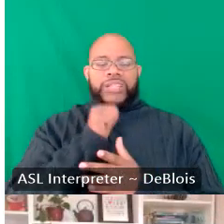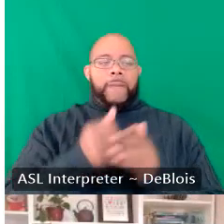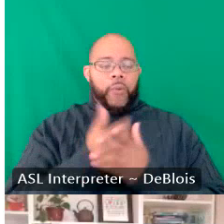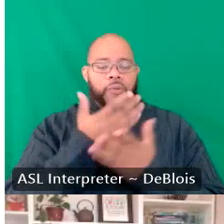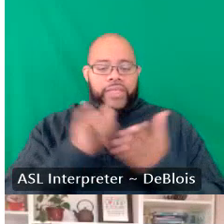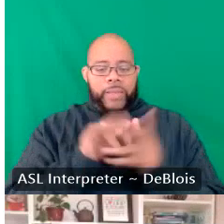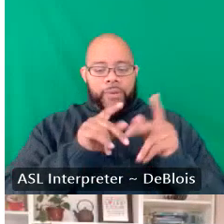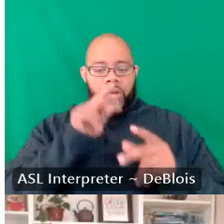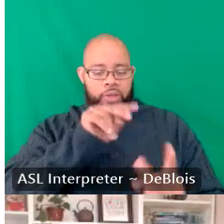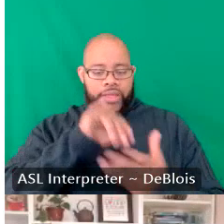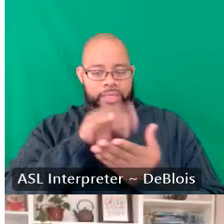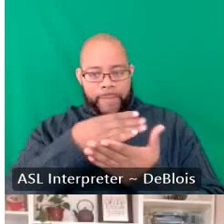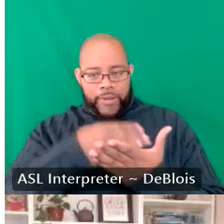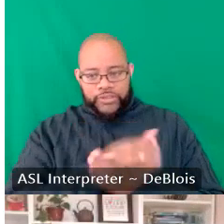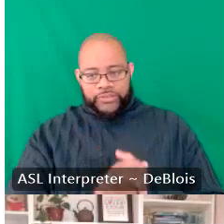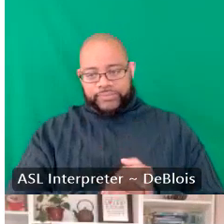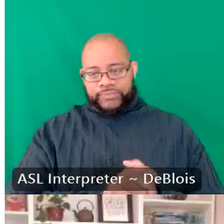budget.